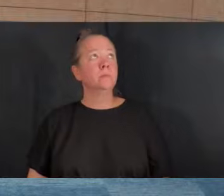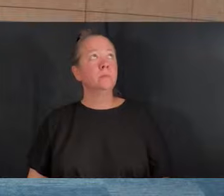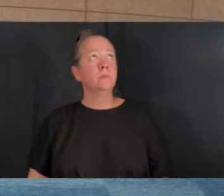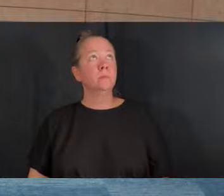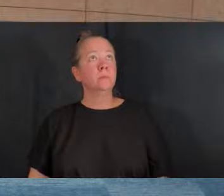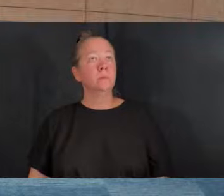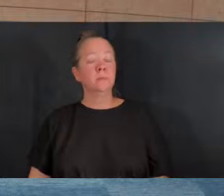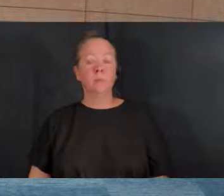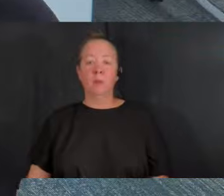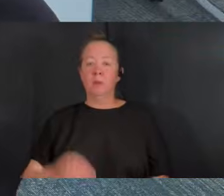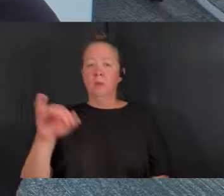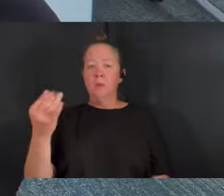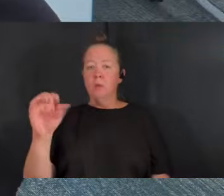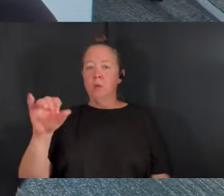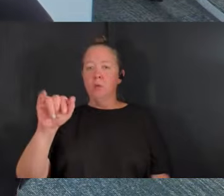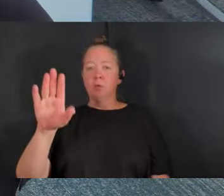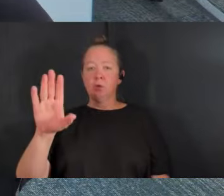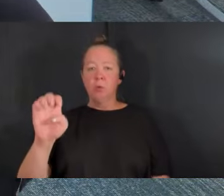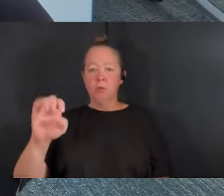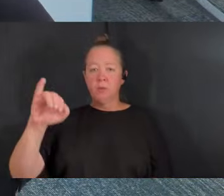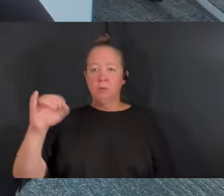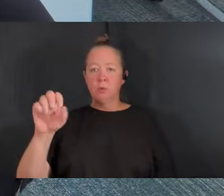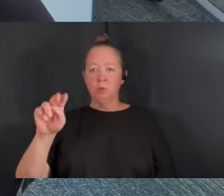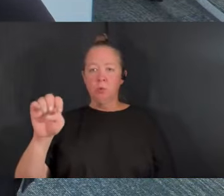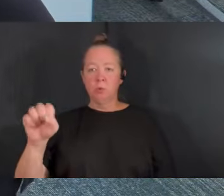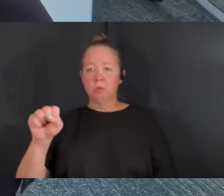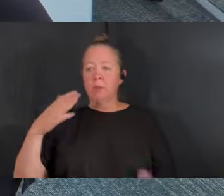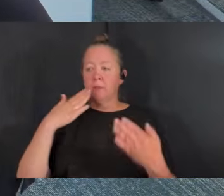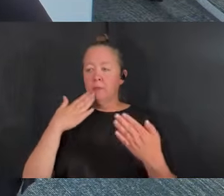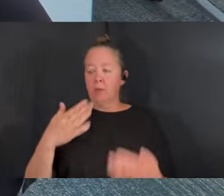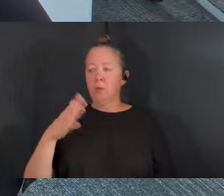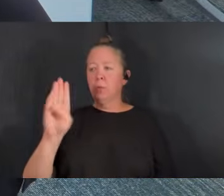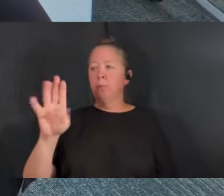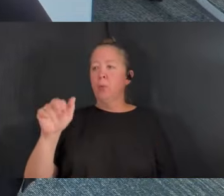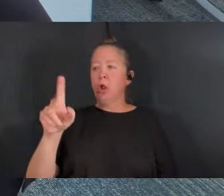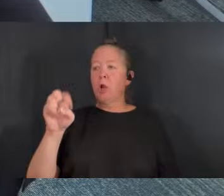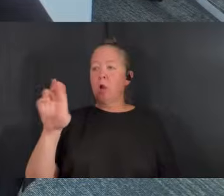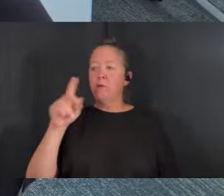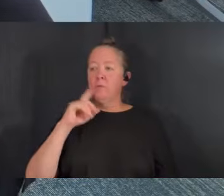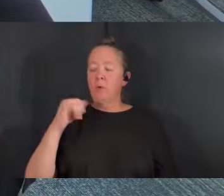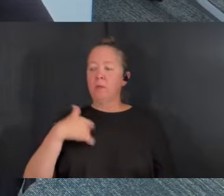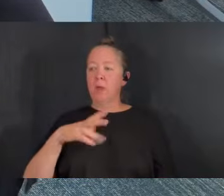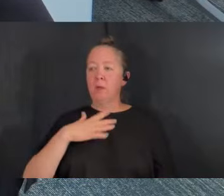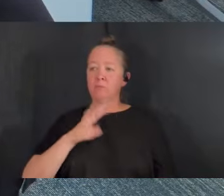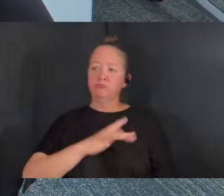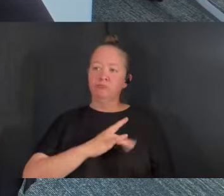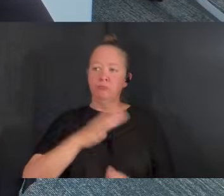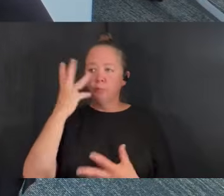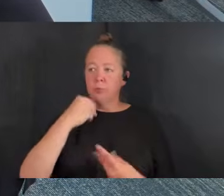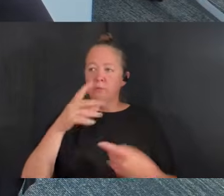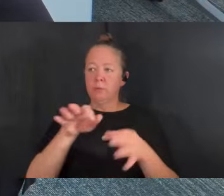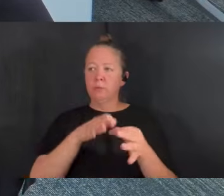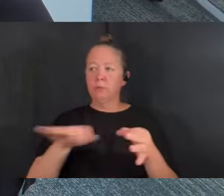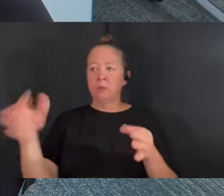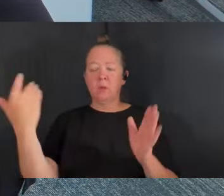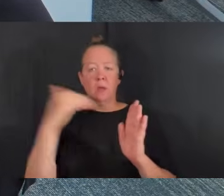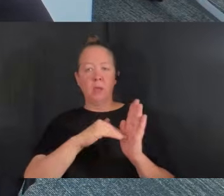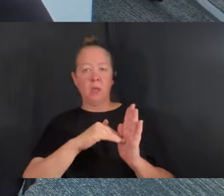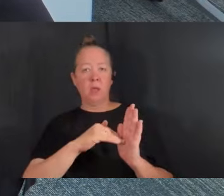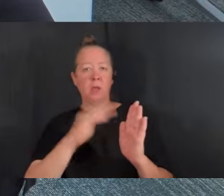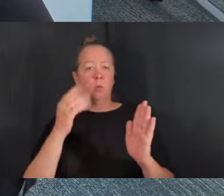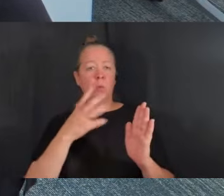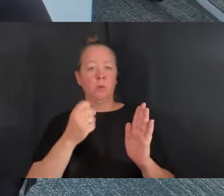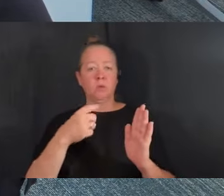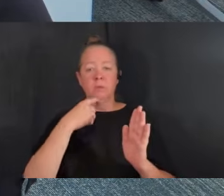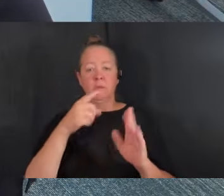Joyce Jones, Ward 2. Thank you, Councilmember Brenner, for that eloquent statement. Again, just want to reiterate what I said to Christopher